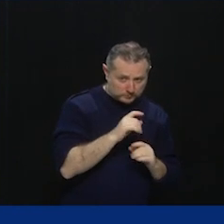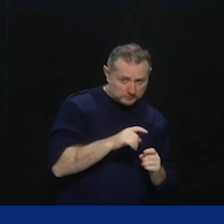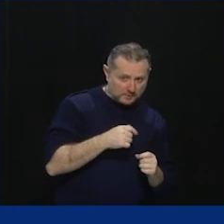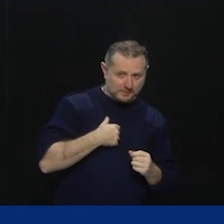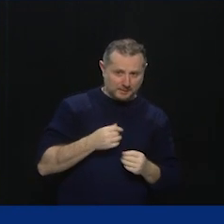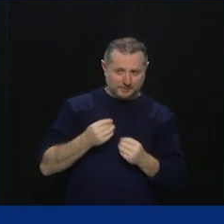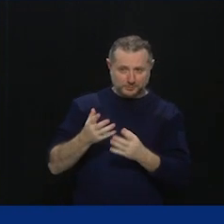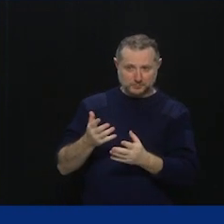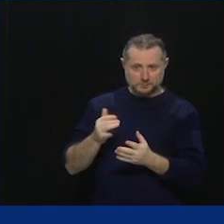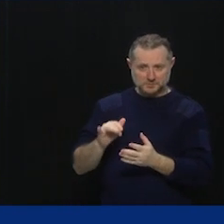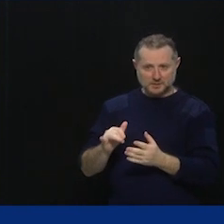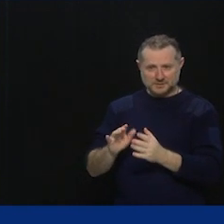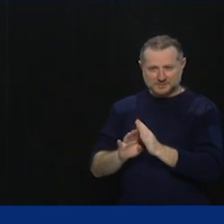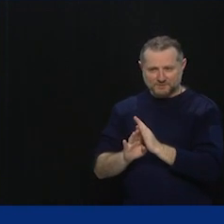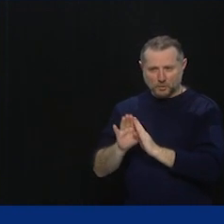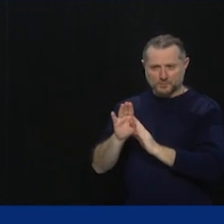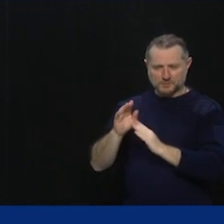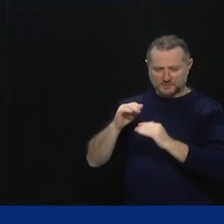knows, land use